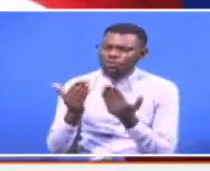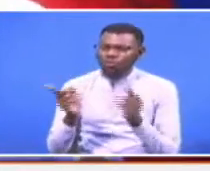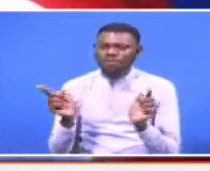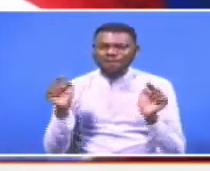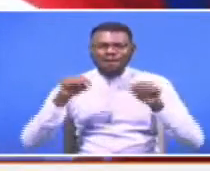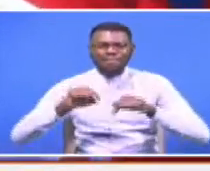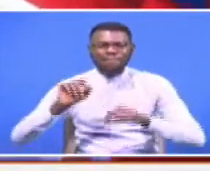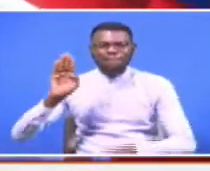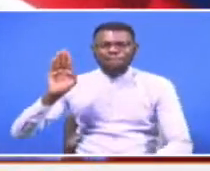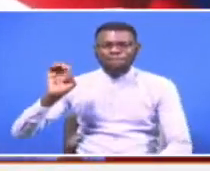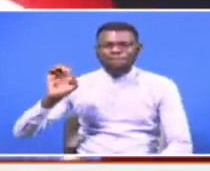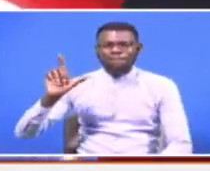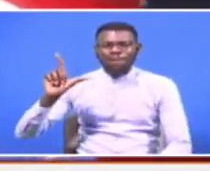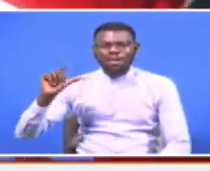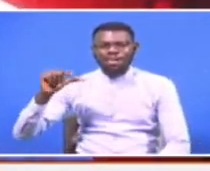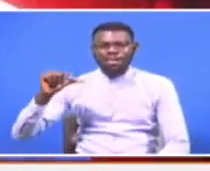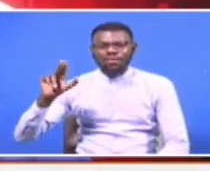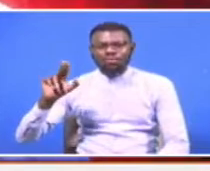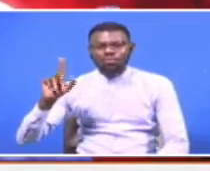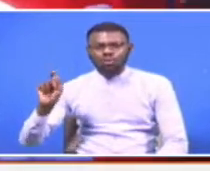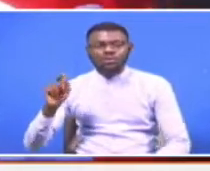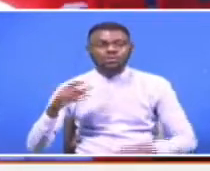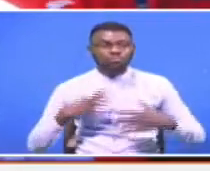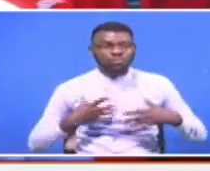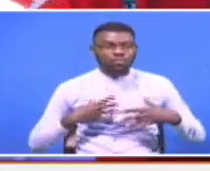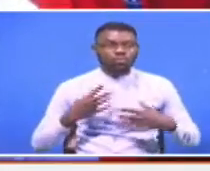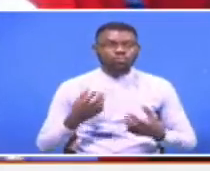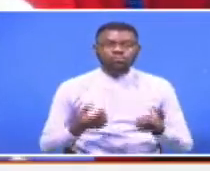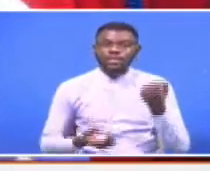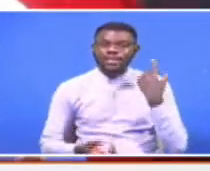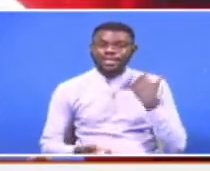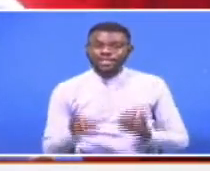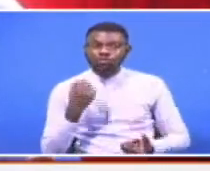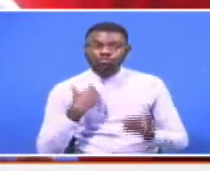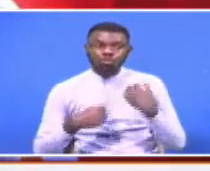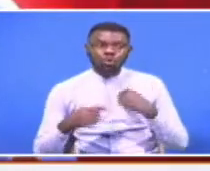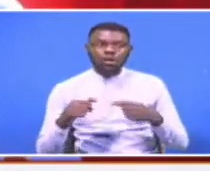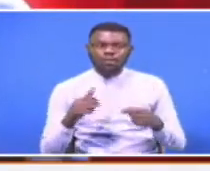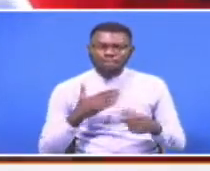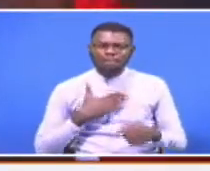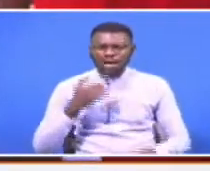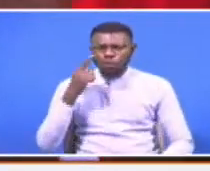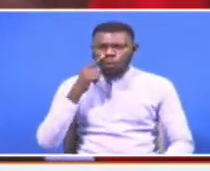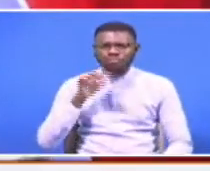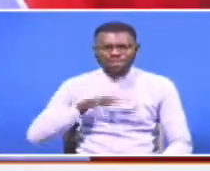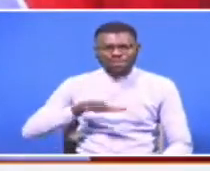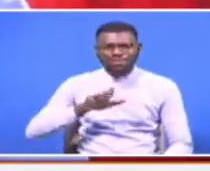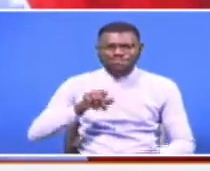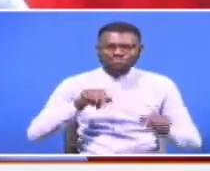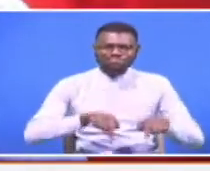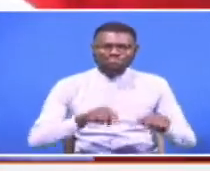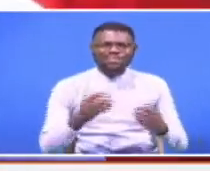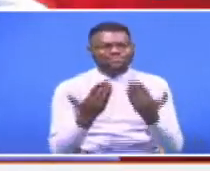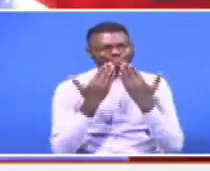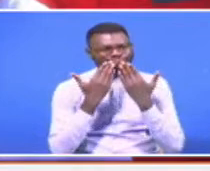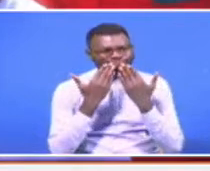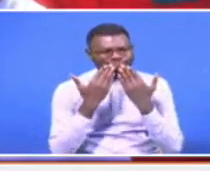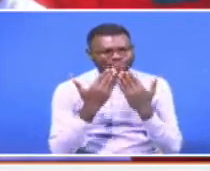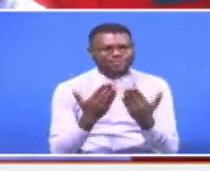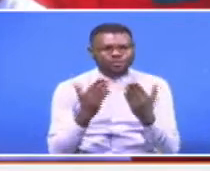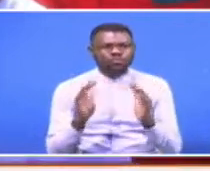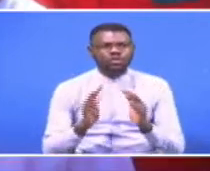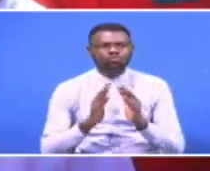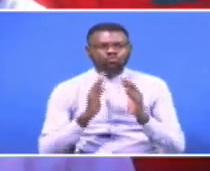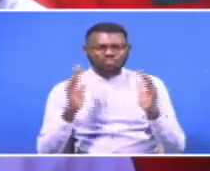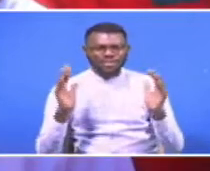Belgut. As a people of Kericho and Belgut specifically, which is my home constituency, I say thank you. Asante ni sana.